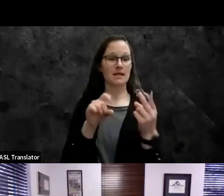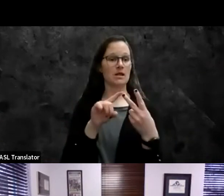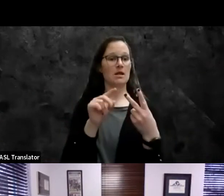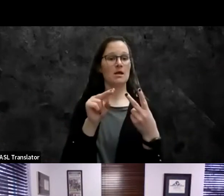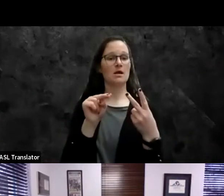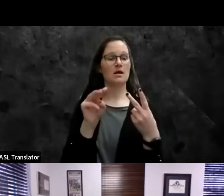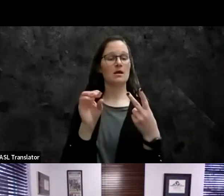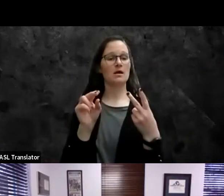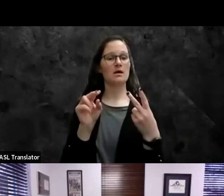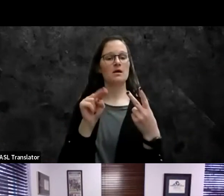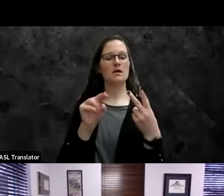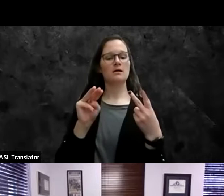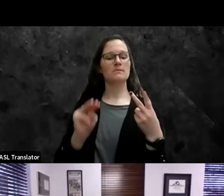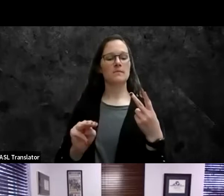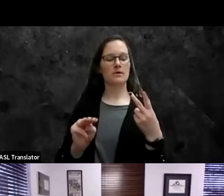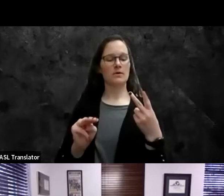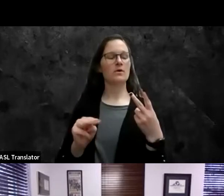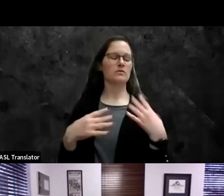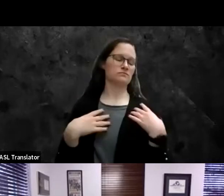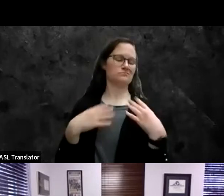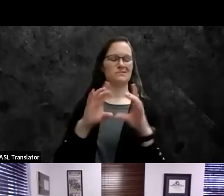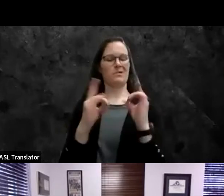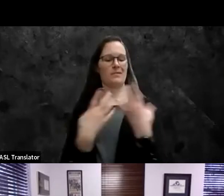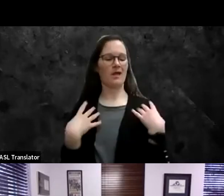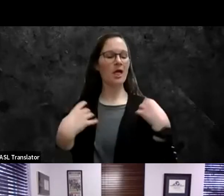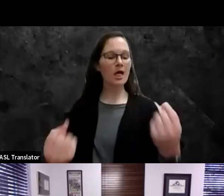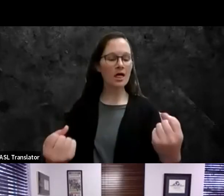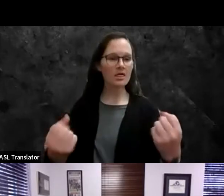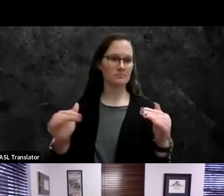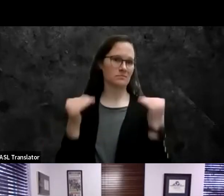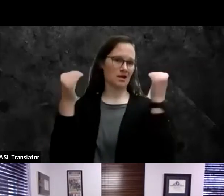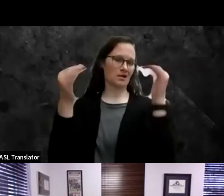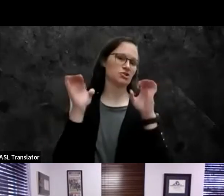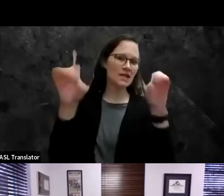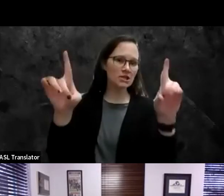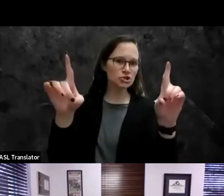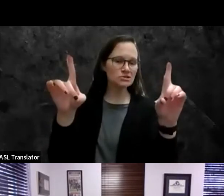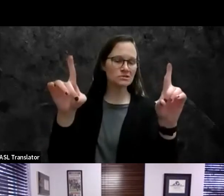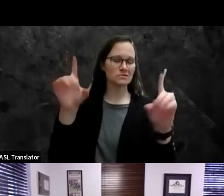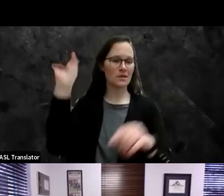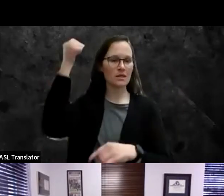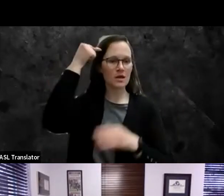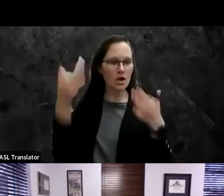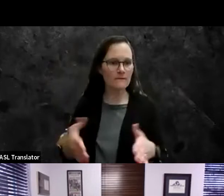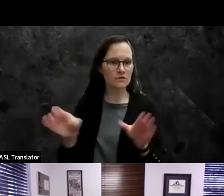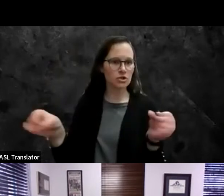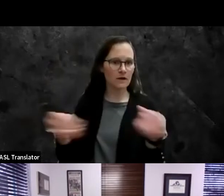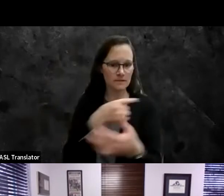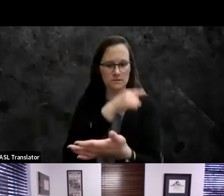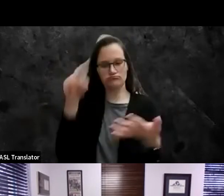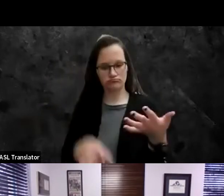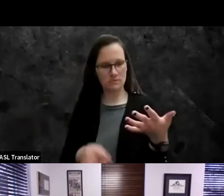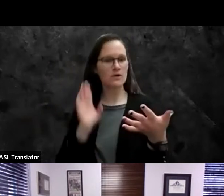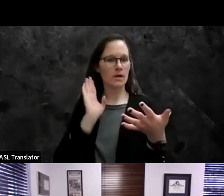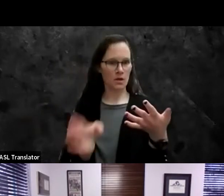Higher Education Department, New Mexico Department of Health, and the governor's office. We are maintaining course with our full vaccination deadline of January